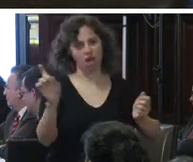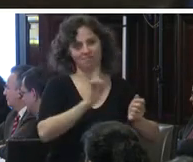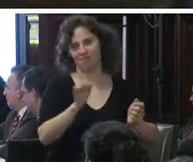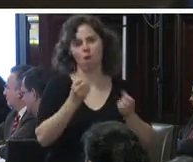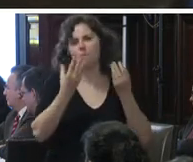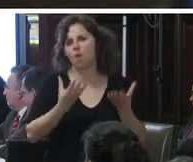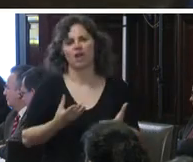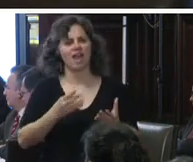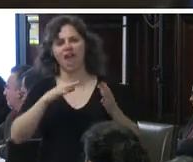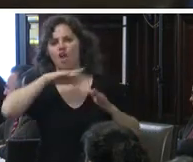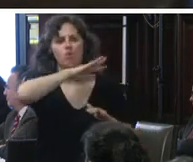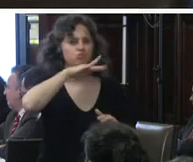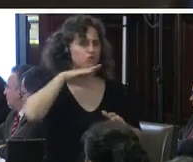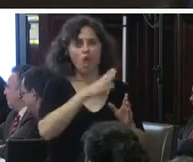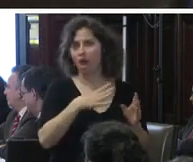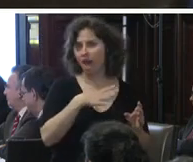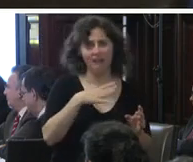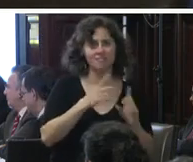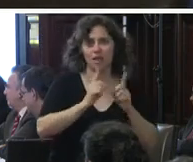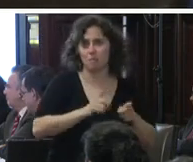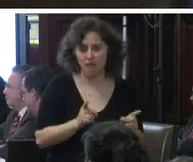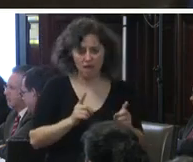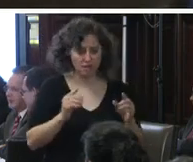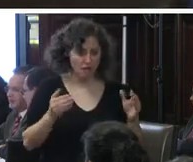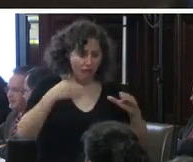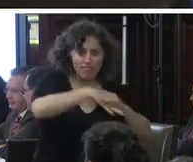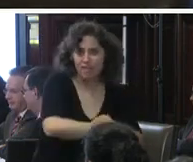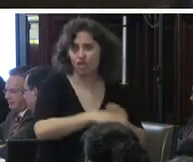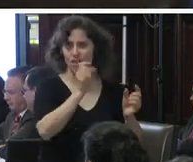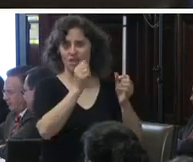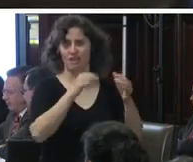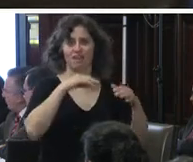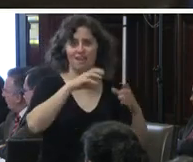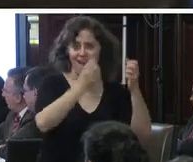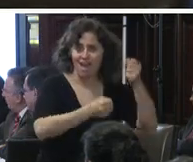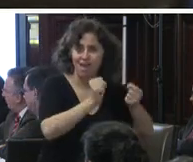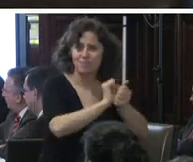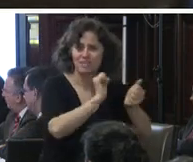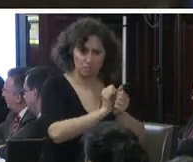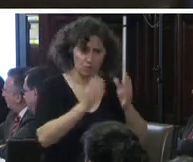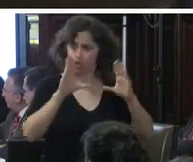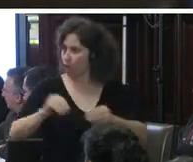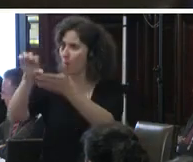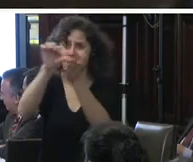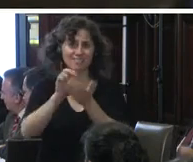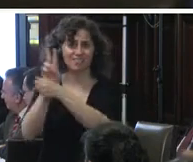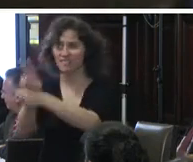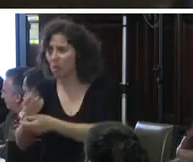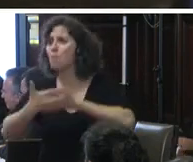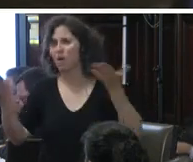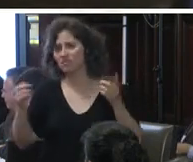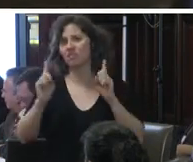every country that I've worked in. Anyway, I thank all of you for this very